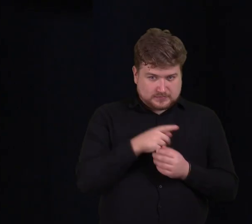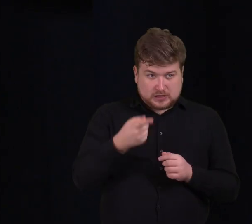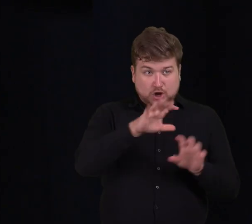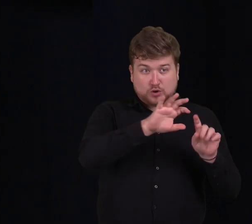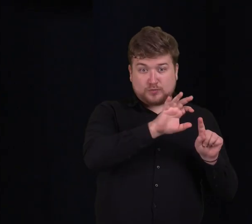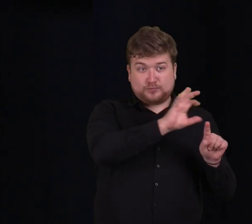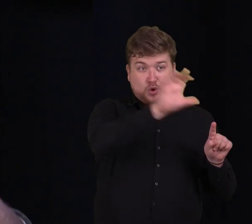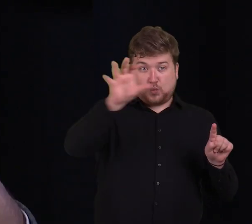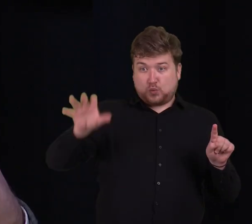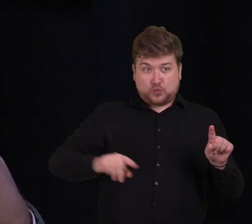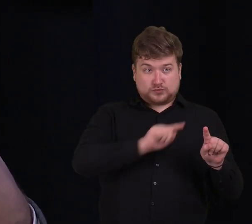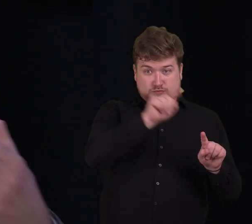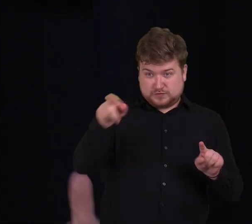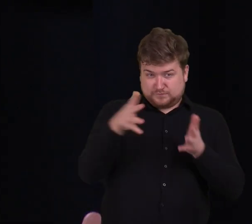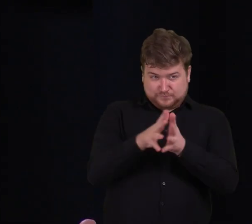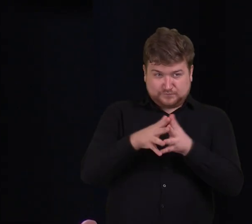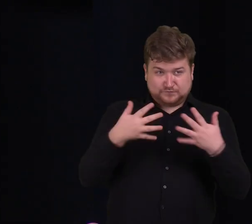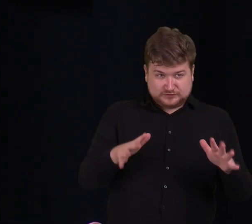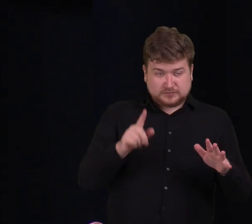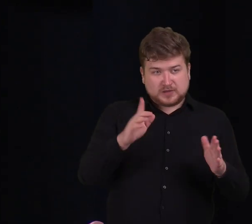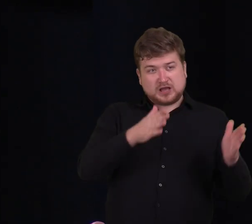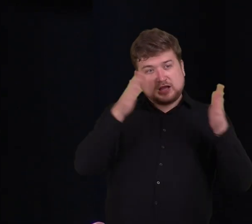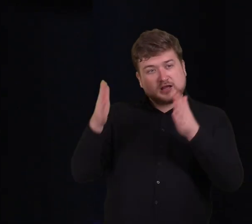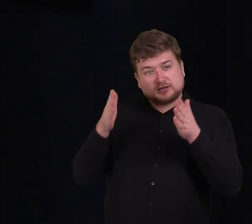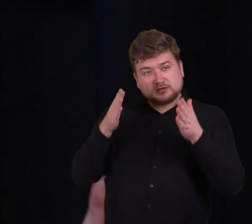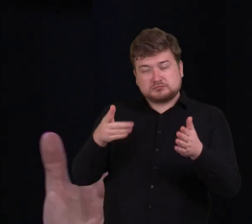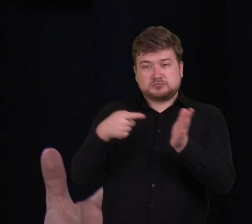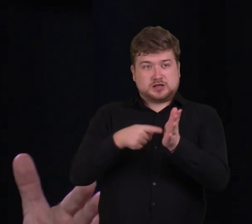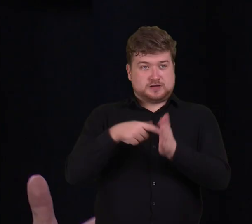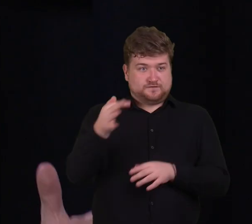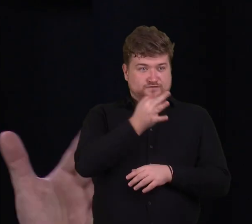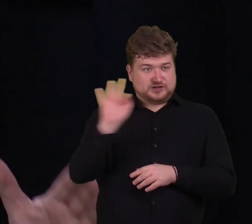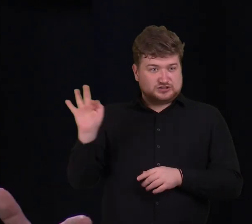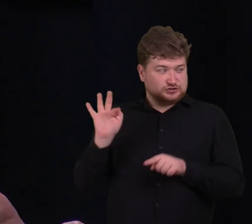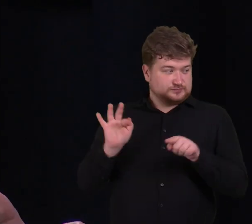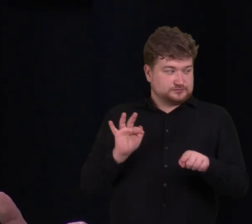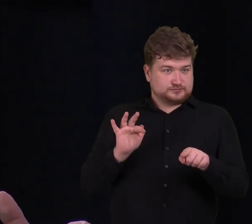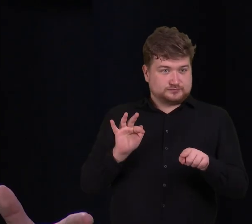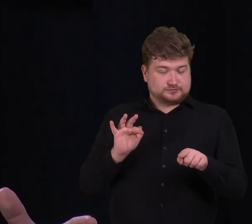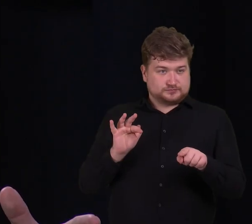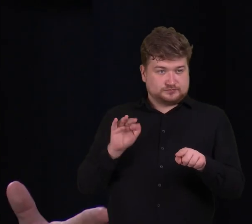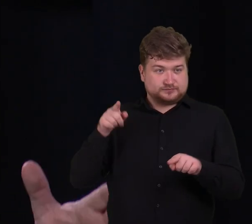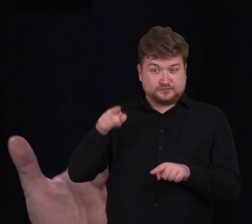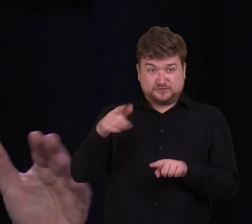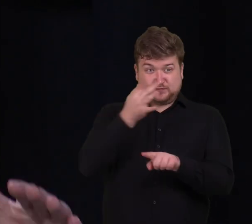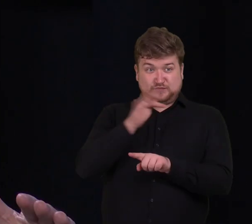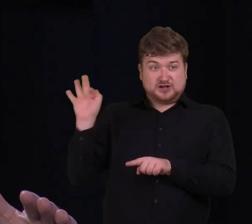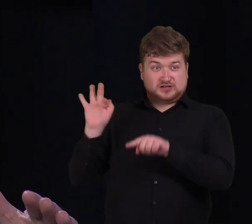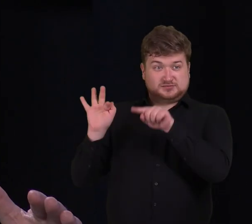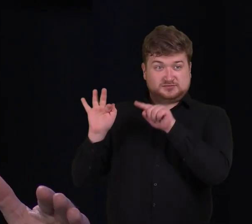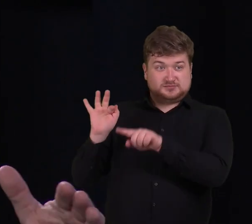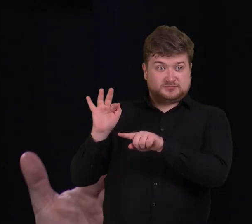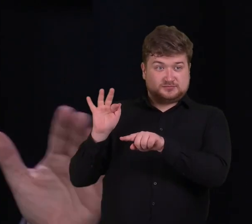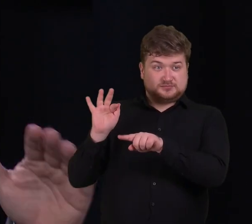of how cohesion policy is decentralizing, but at the same time, France also decentralized a lot of the power to the